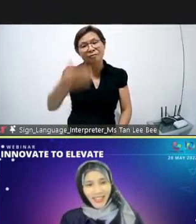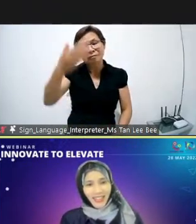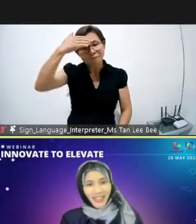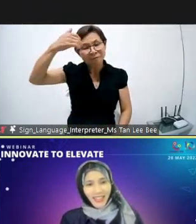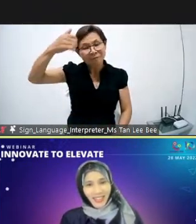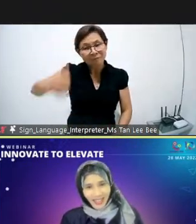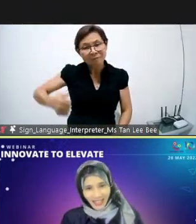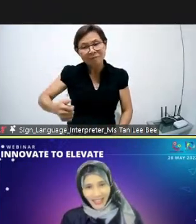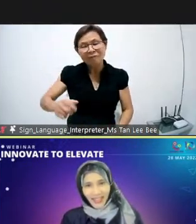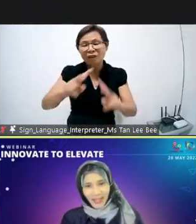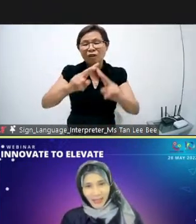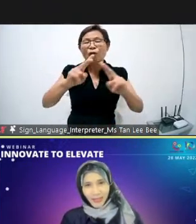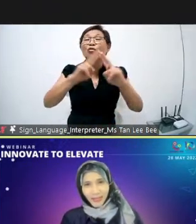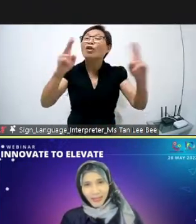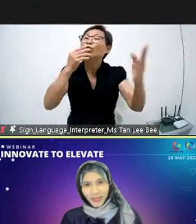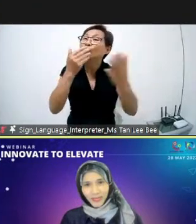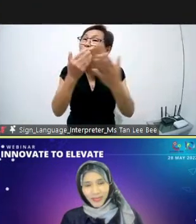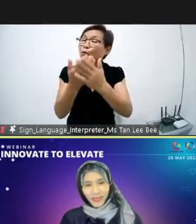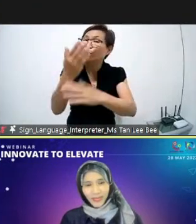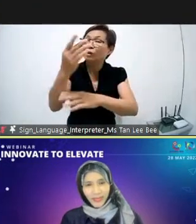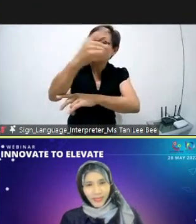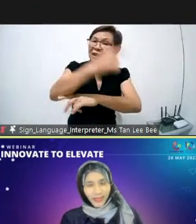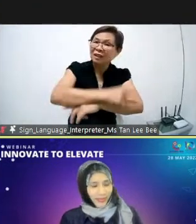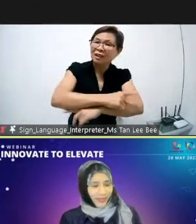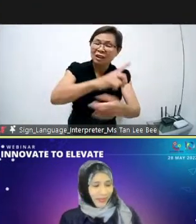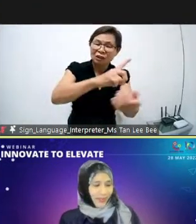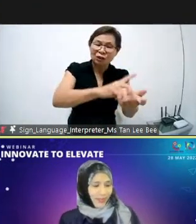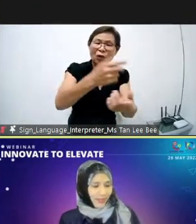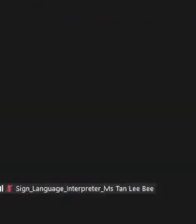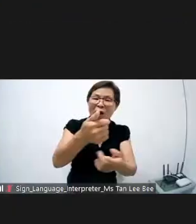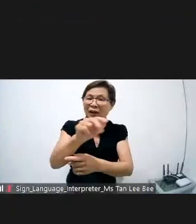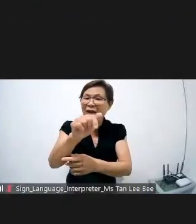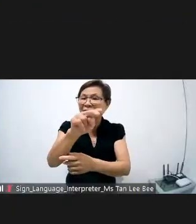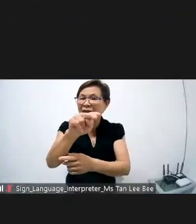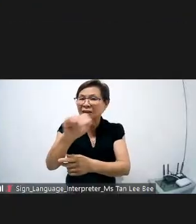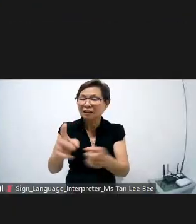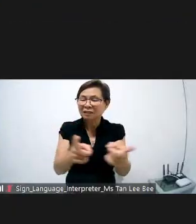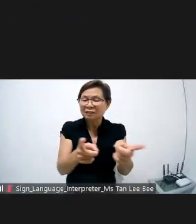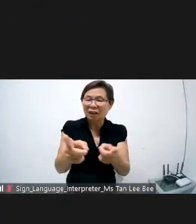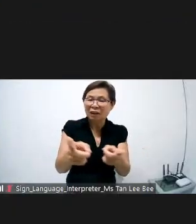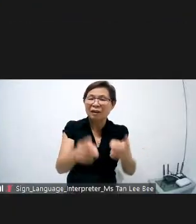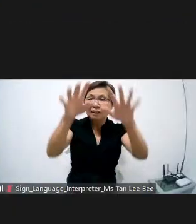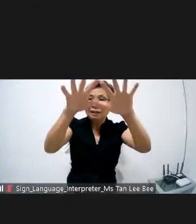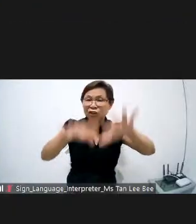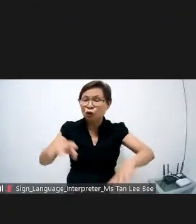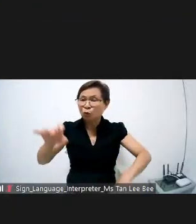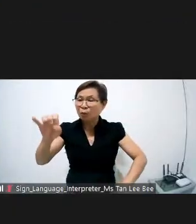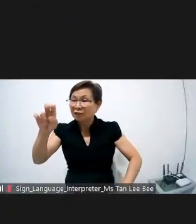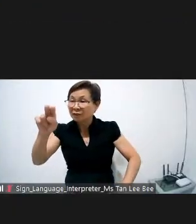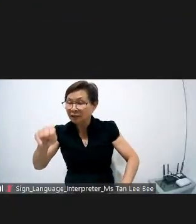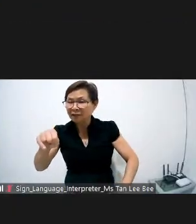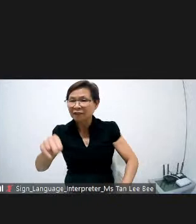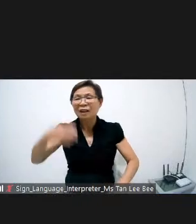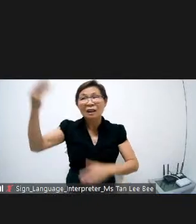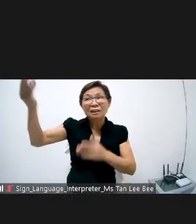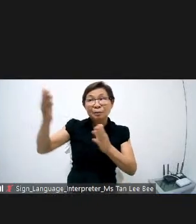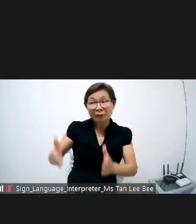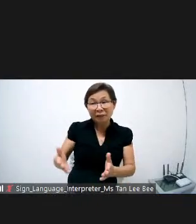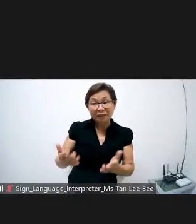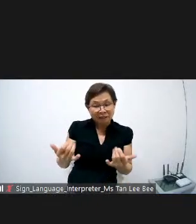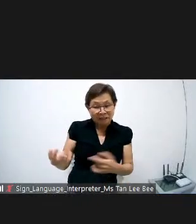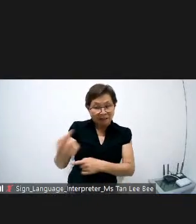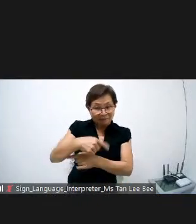Assalamualaikum and a very good day. Dr. Hanani Harun Rashid, Director of SEAMEO SEN. Our speakers for